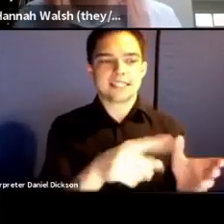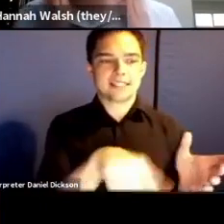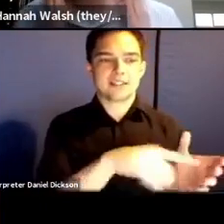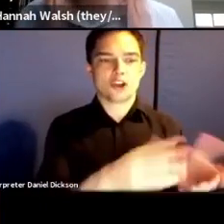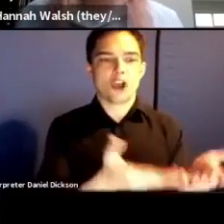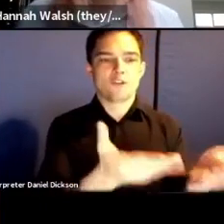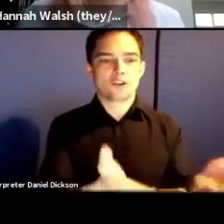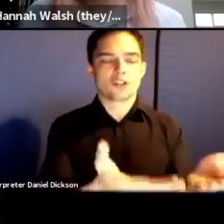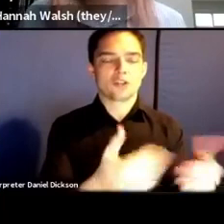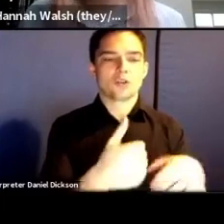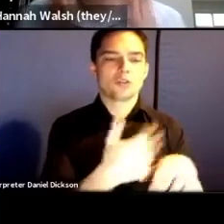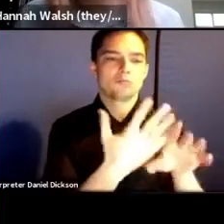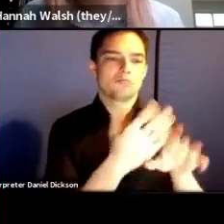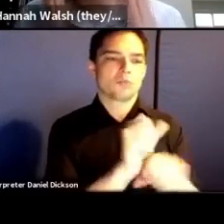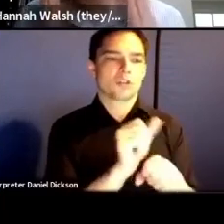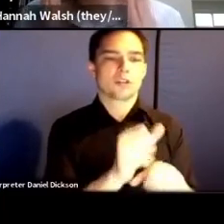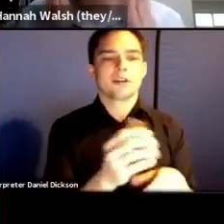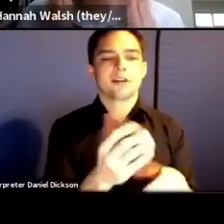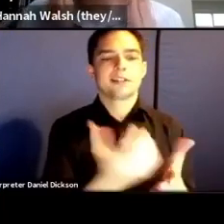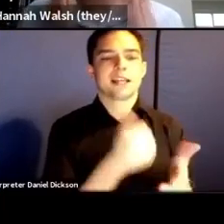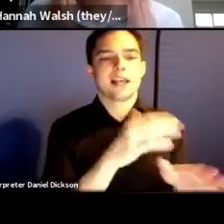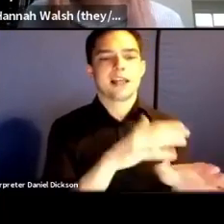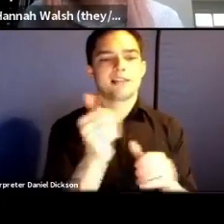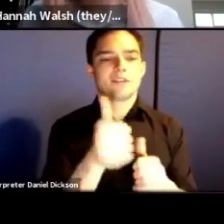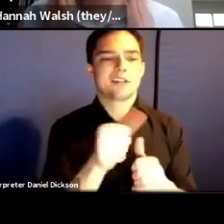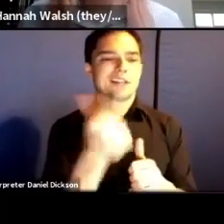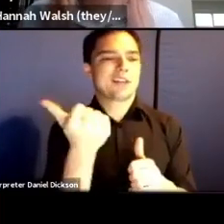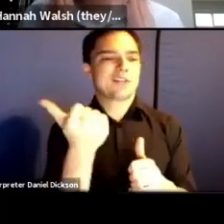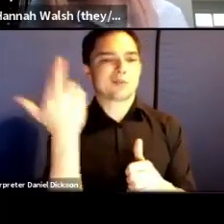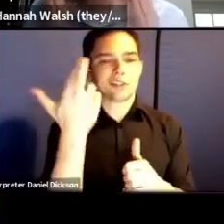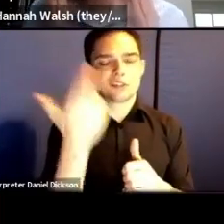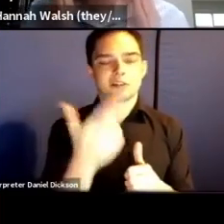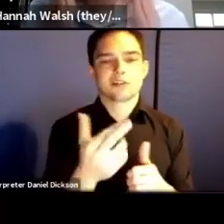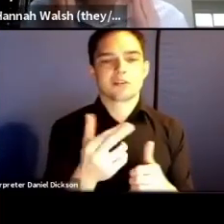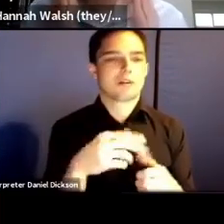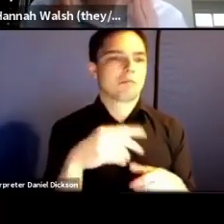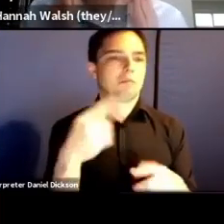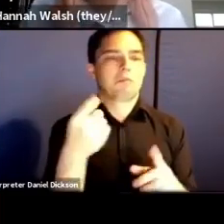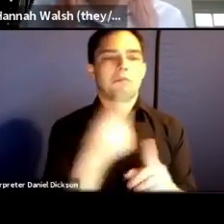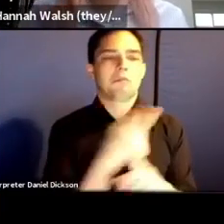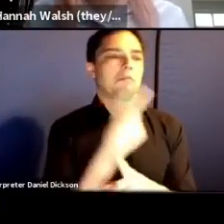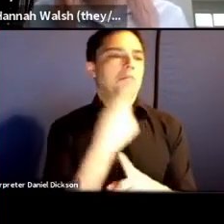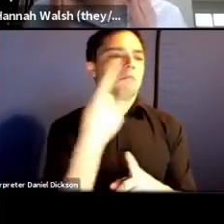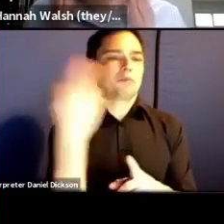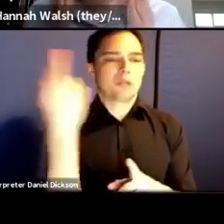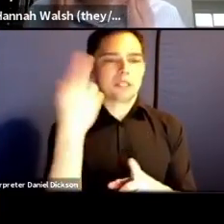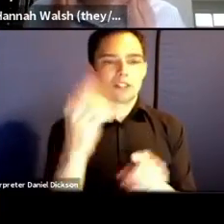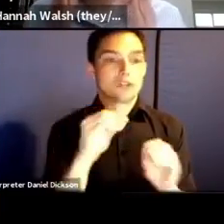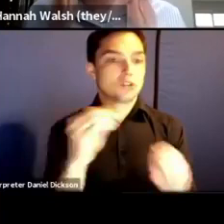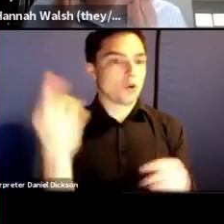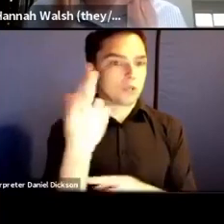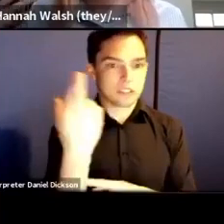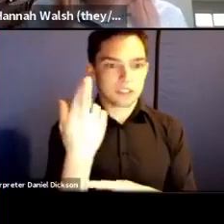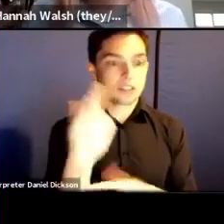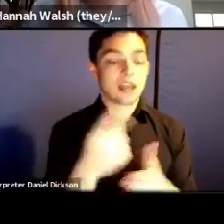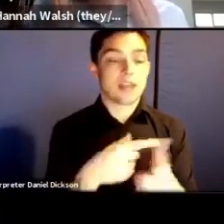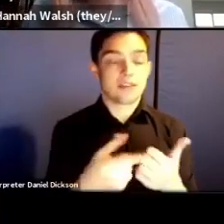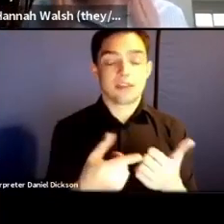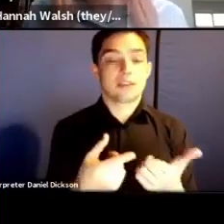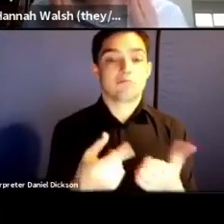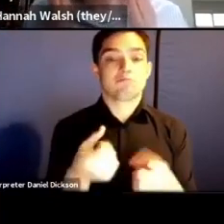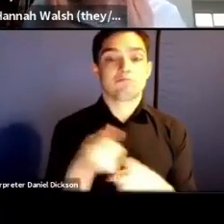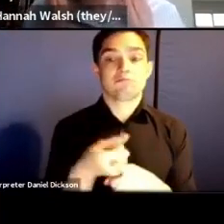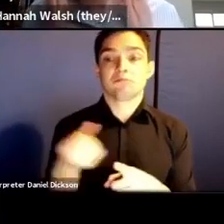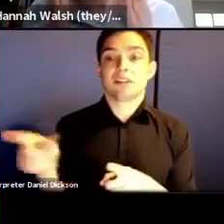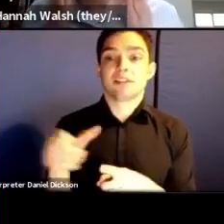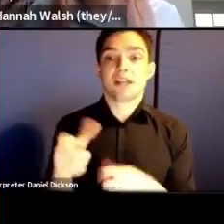to telework or take leave for really any other reason, or arbitrary reasons, or no reason, and then for some reason, decide not